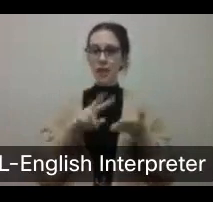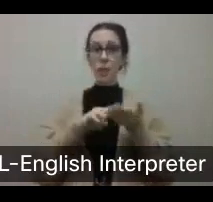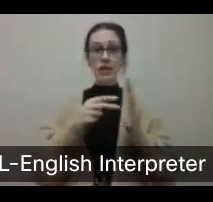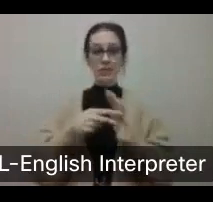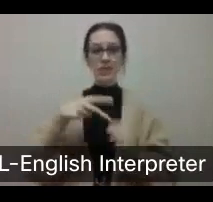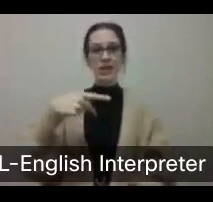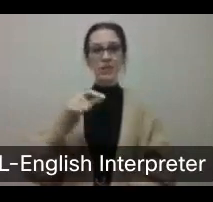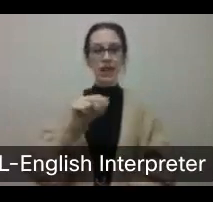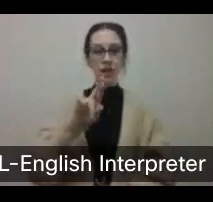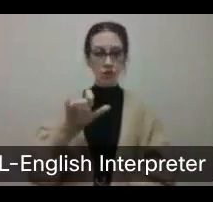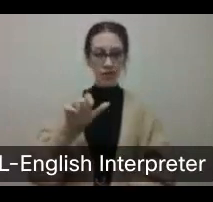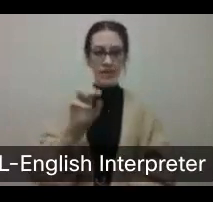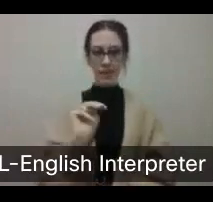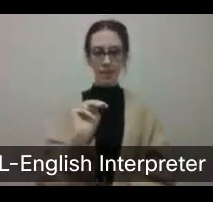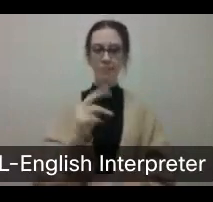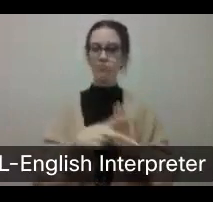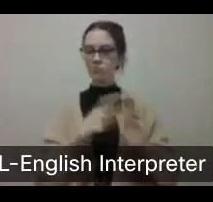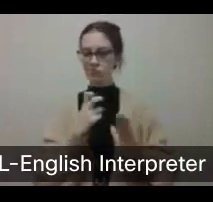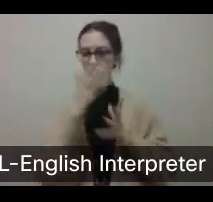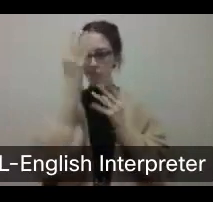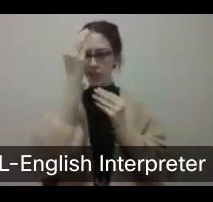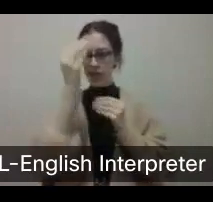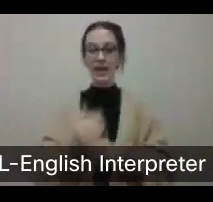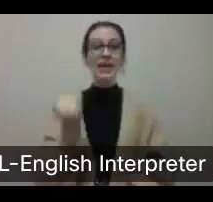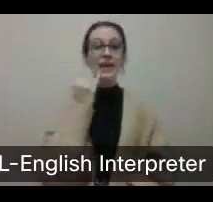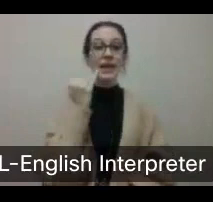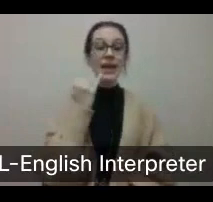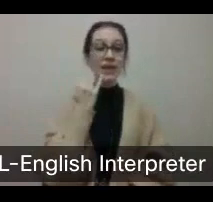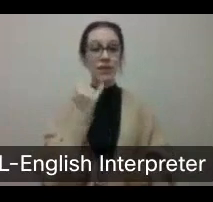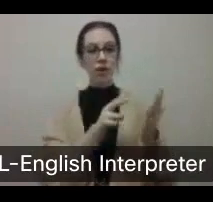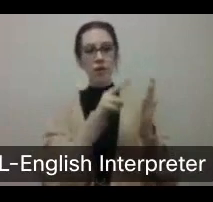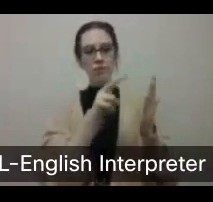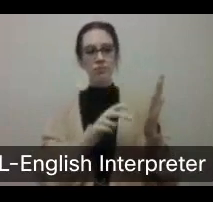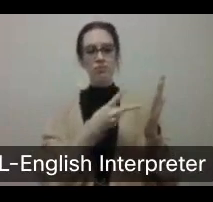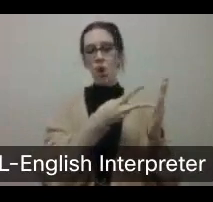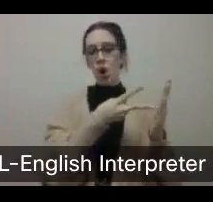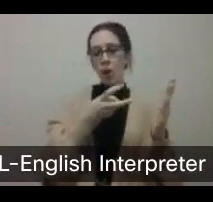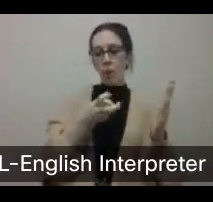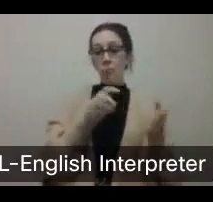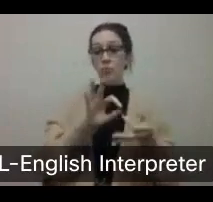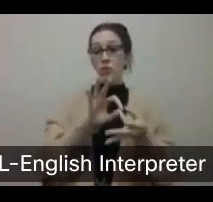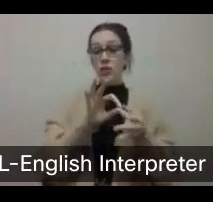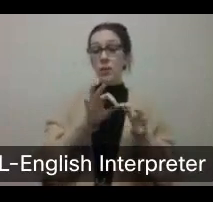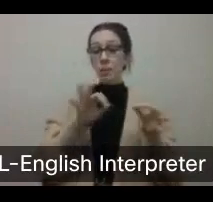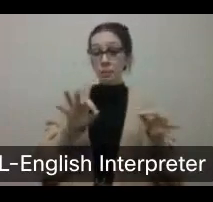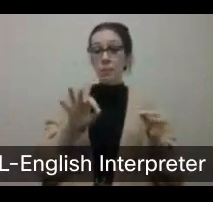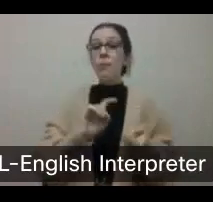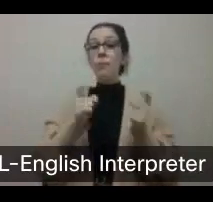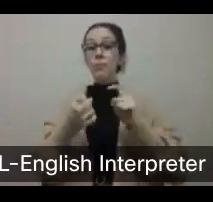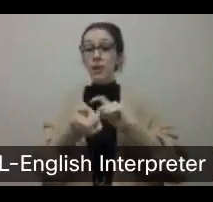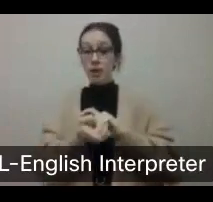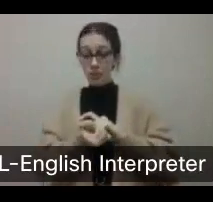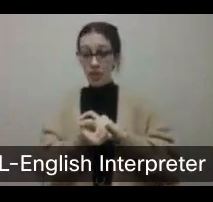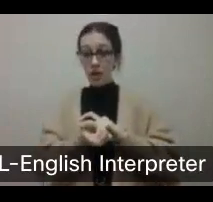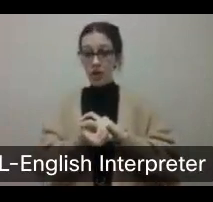whenever you paraphrase or quote someone else's words or ideas, we must give credit to the original author. And as